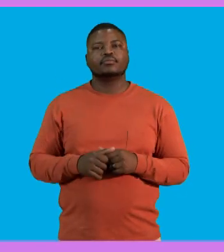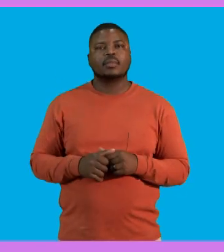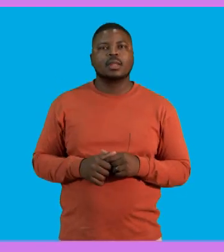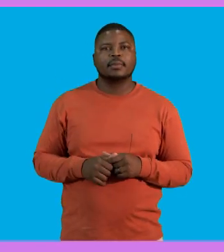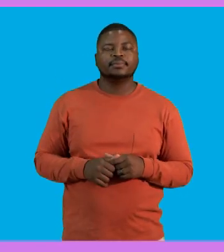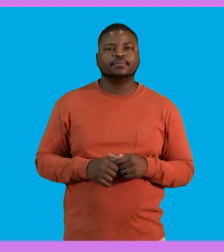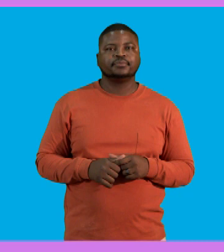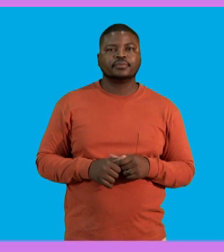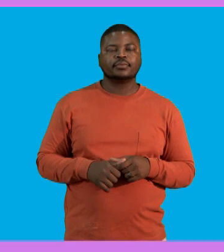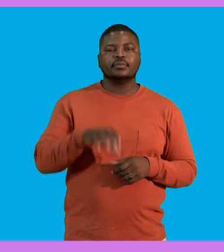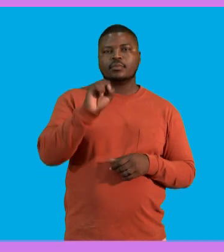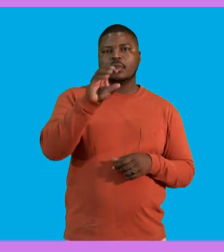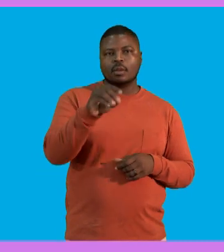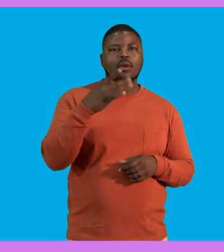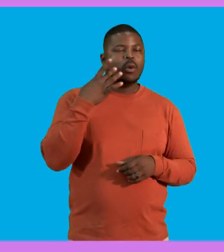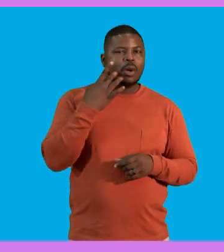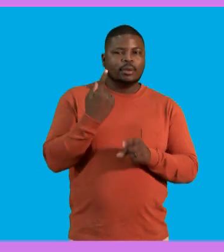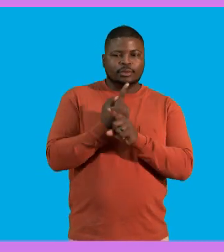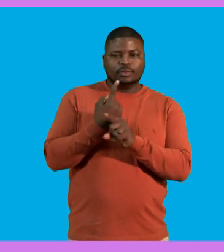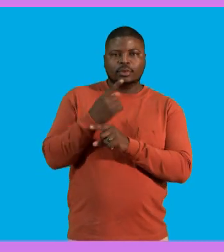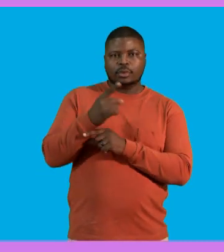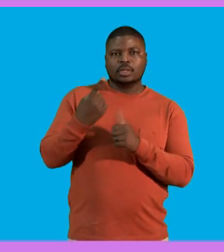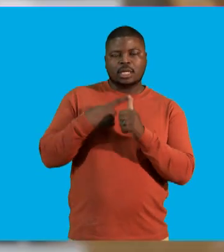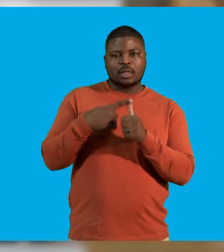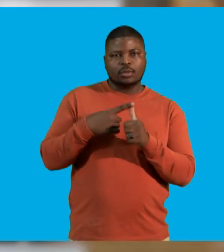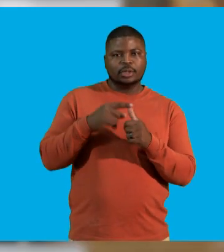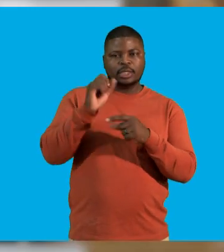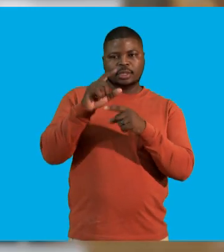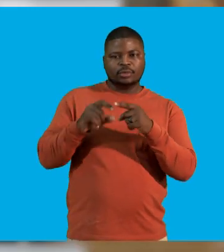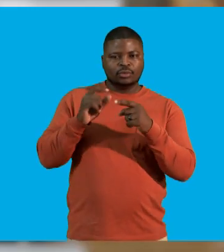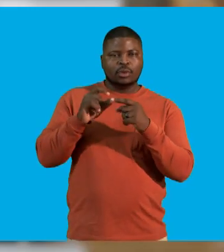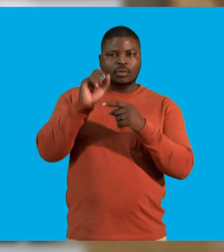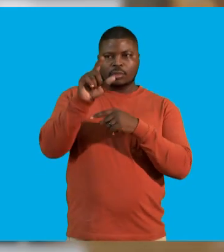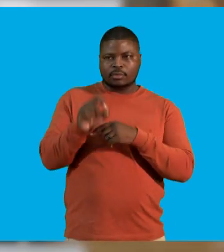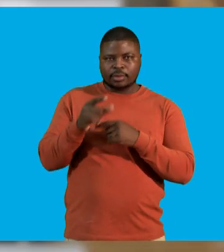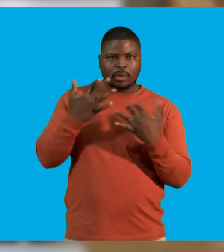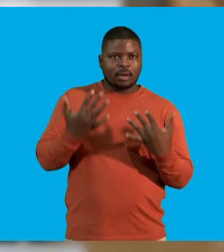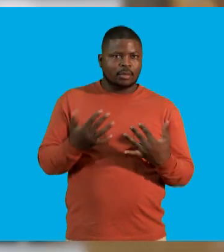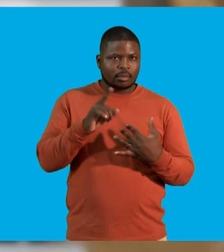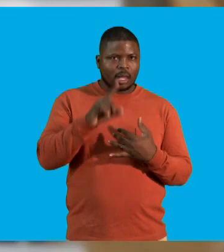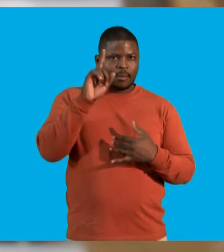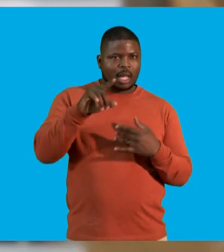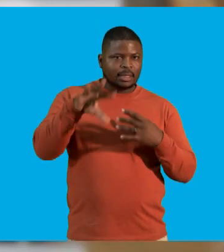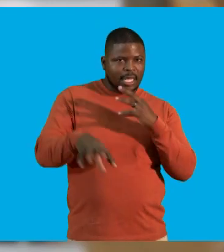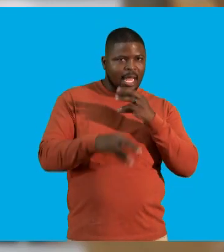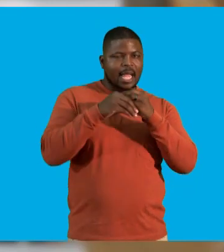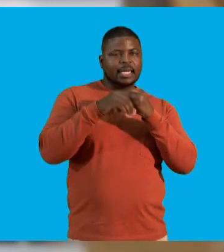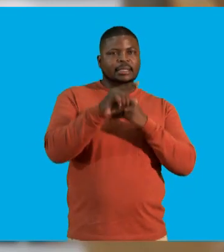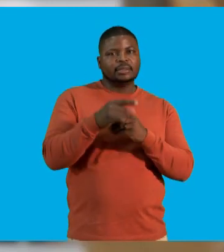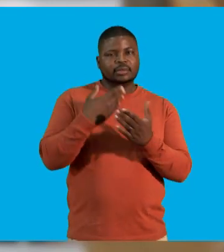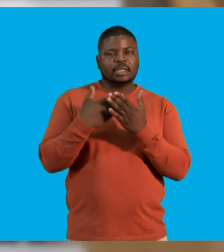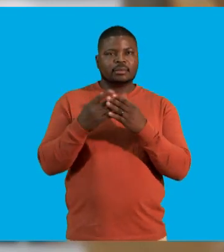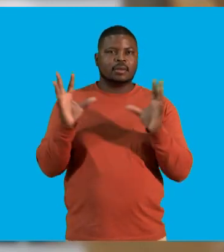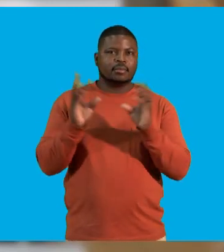ZS. Then now, whenever we are calculating ratios and we want to find the proportion, it means we have to add and find the